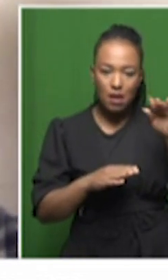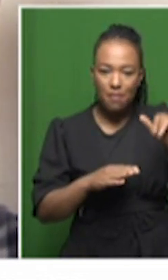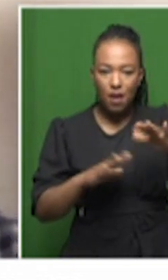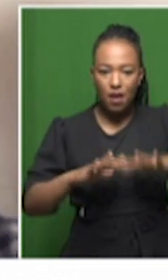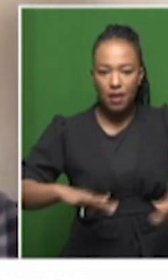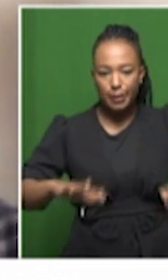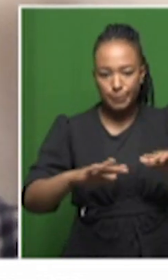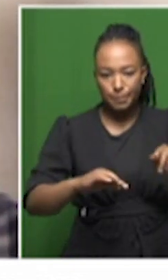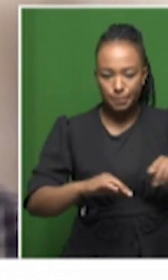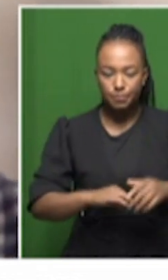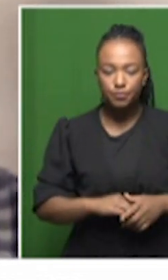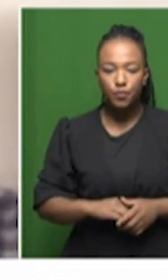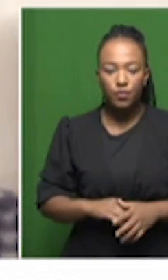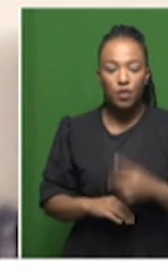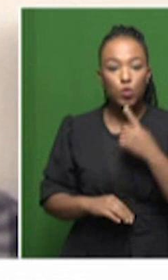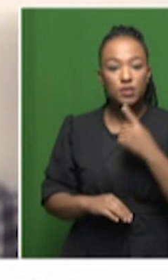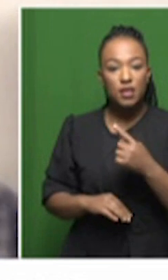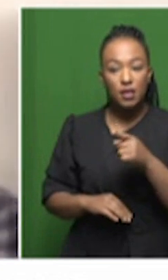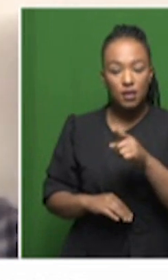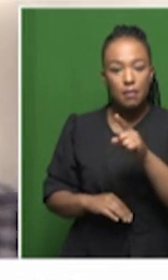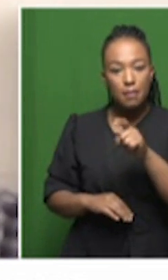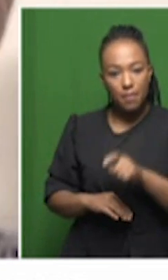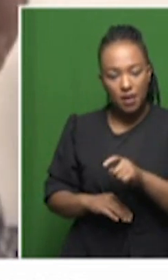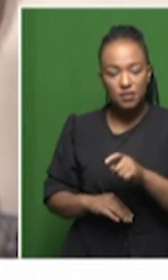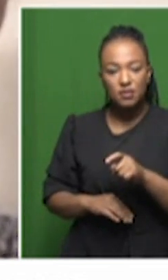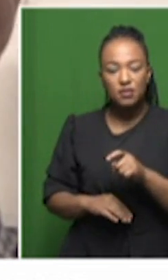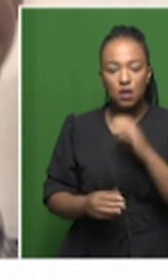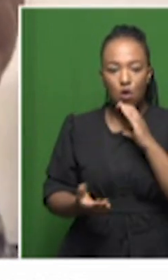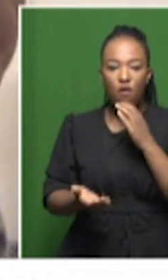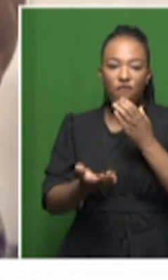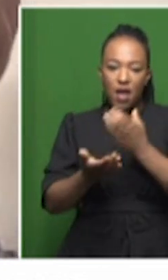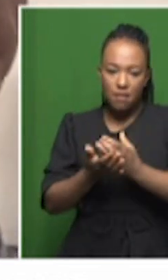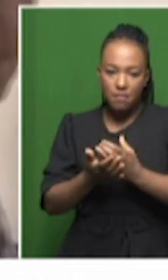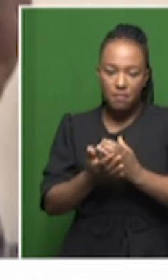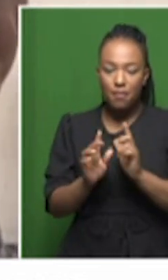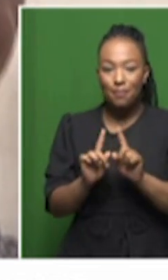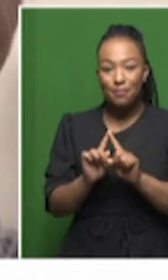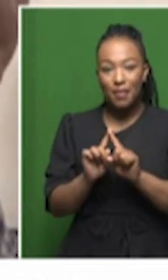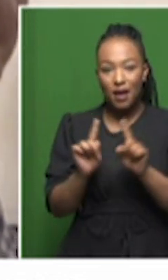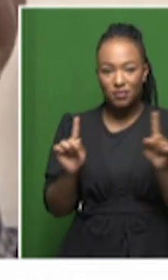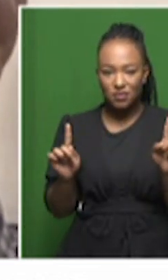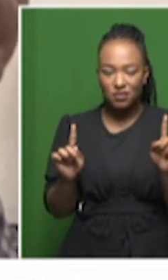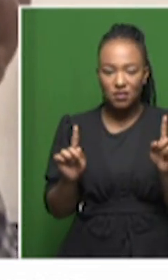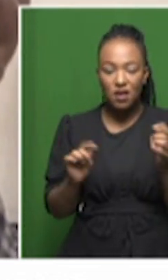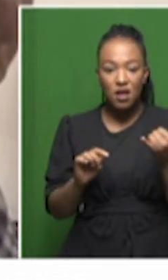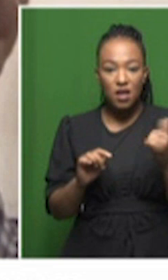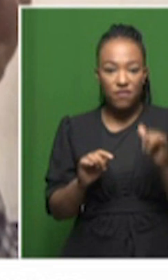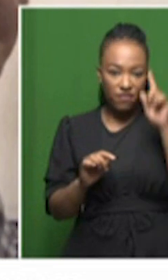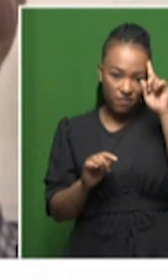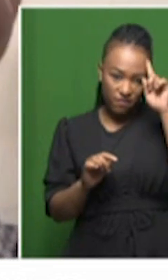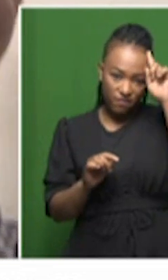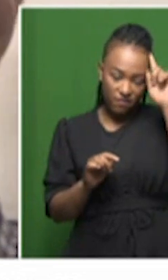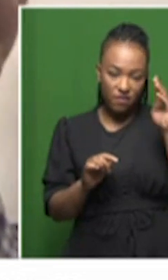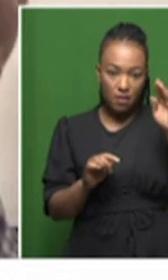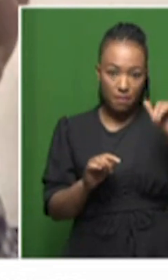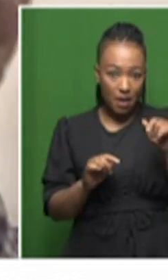say, that, of course, still has to be verified. But should the Nelson Mandela Bay Metro be